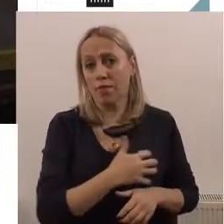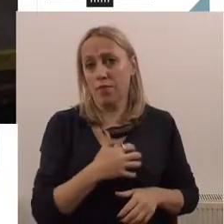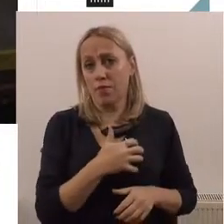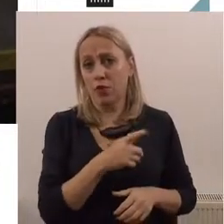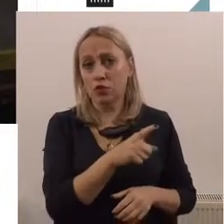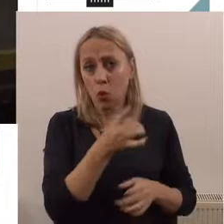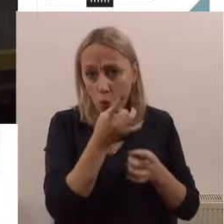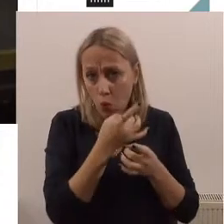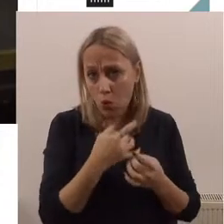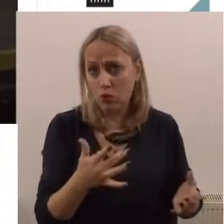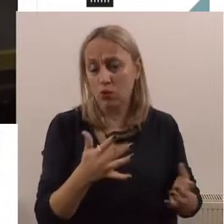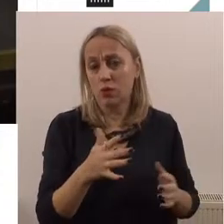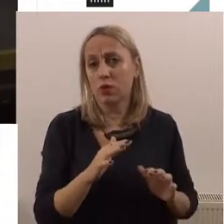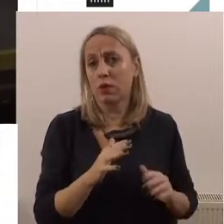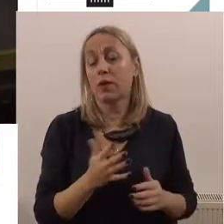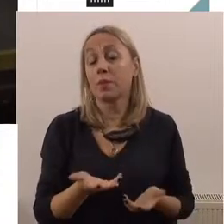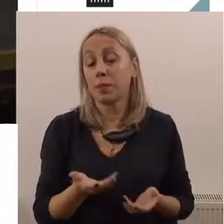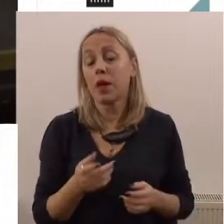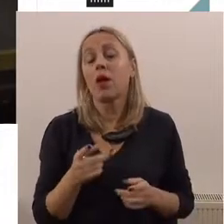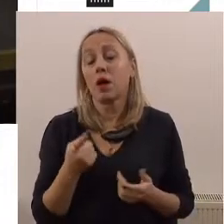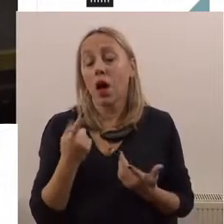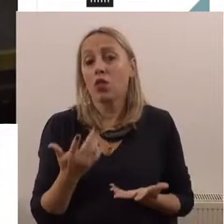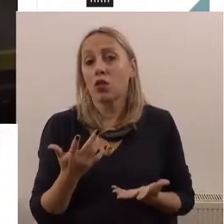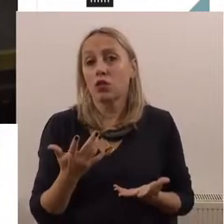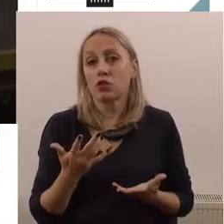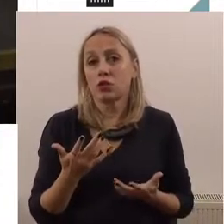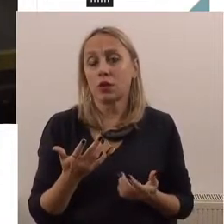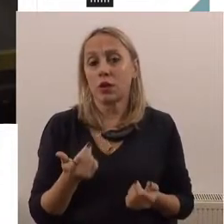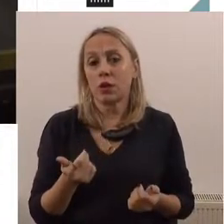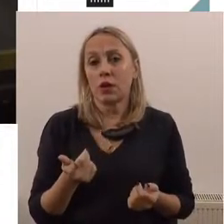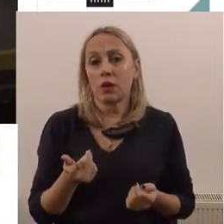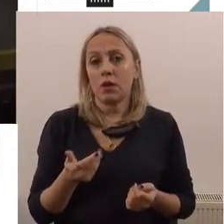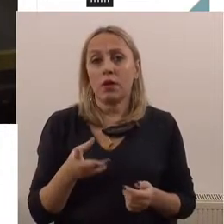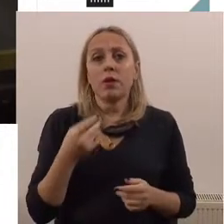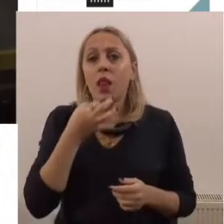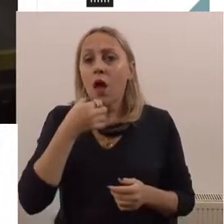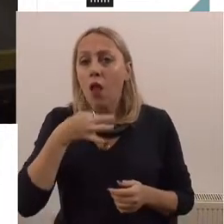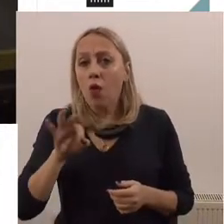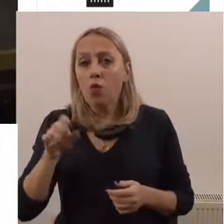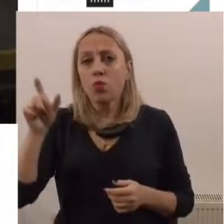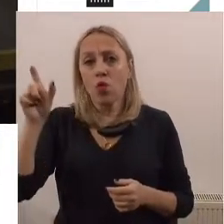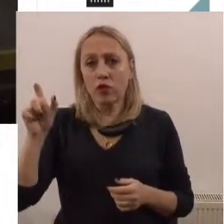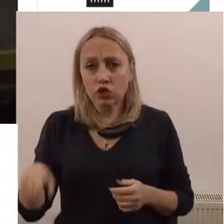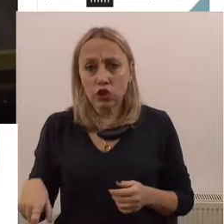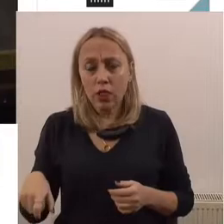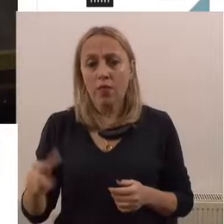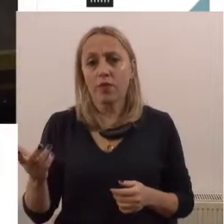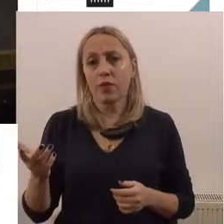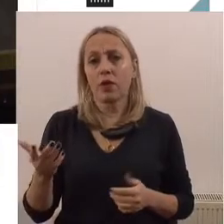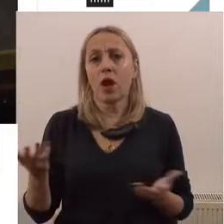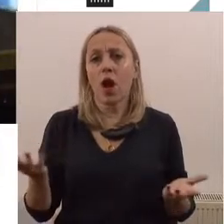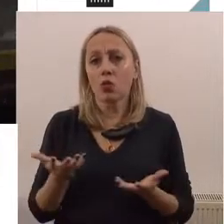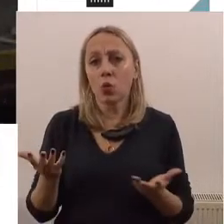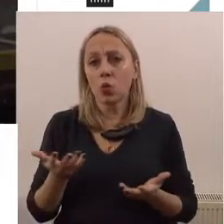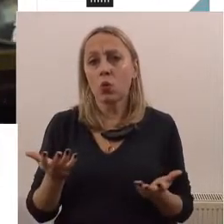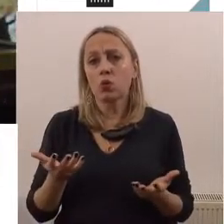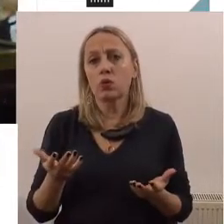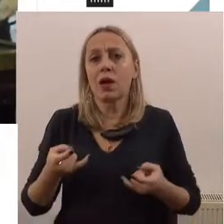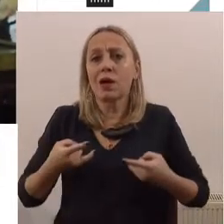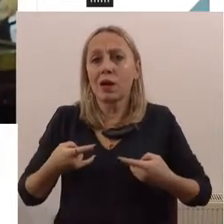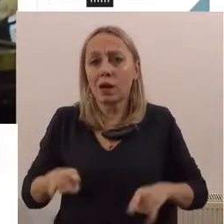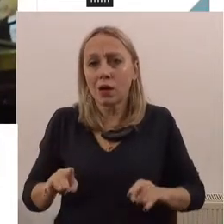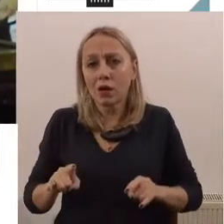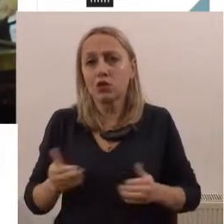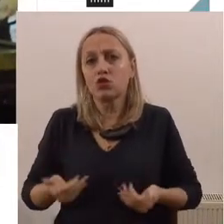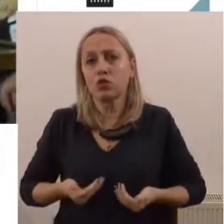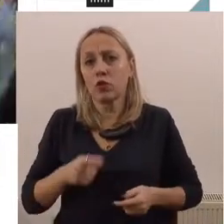These are important facilities in terms of preservation of the architectural heritage, and at the same